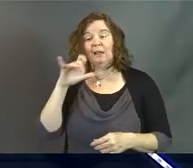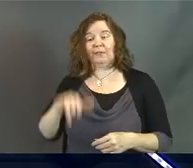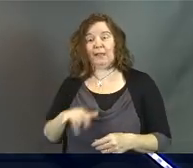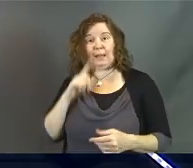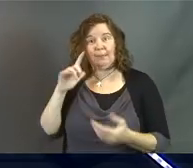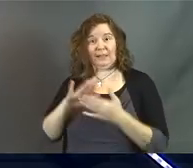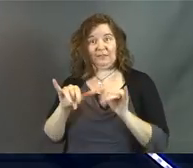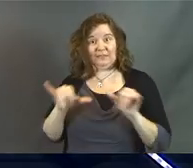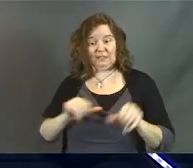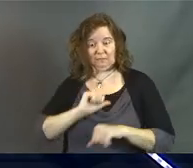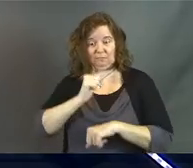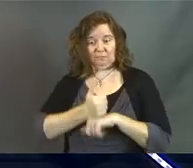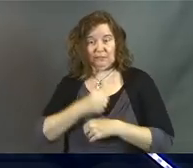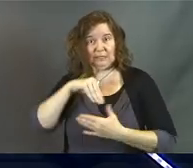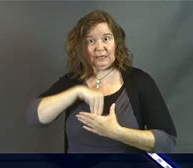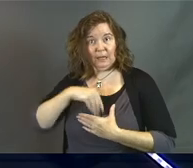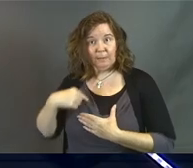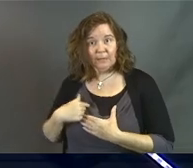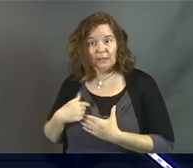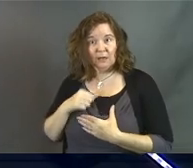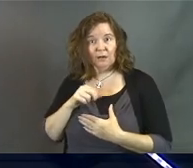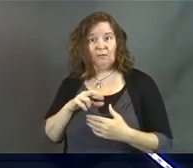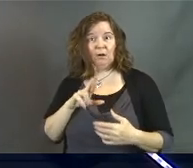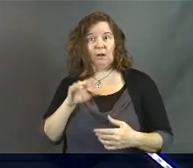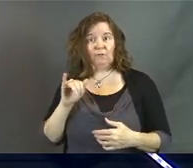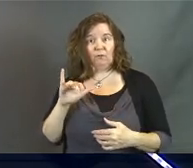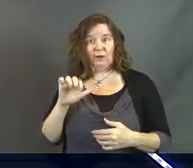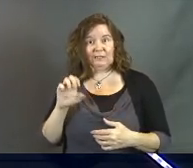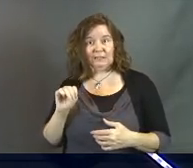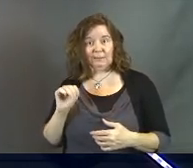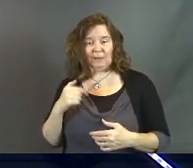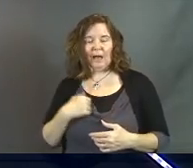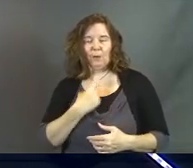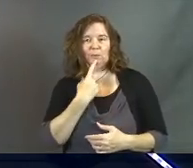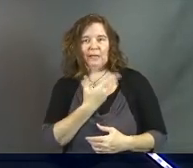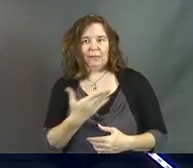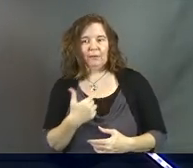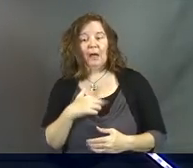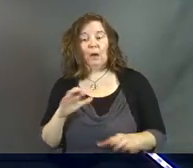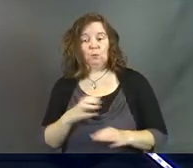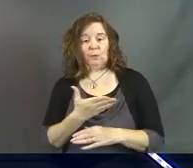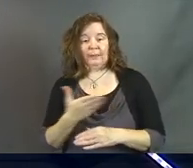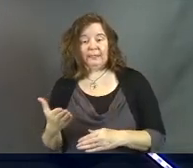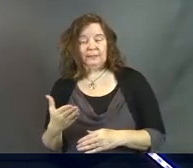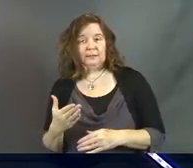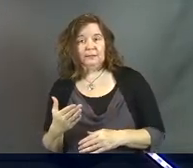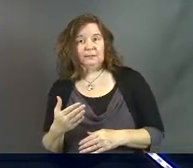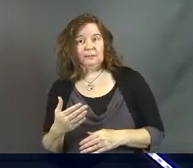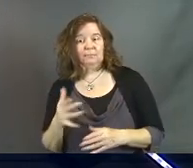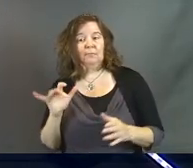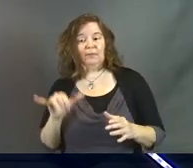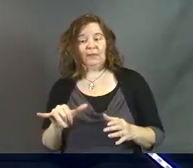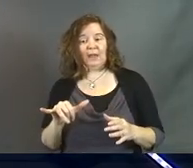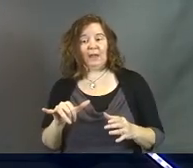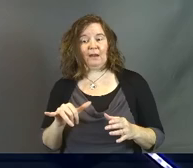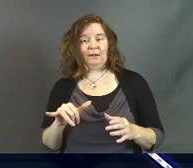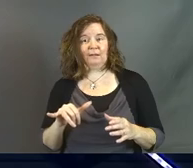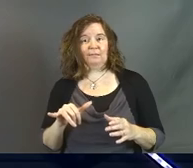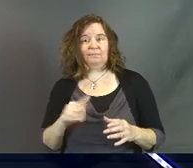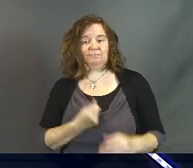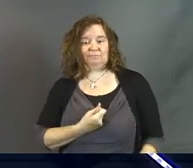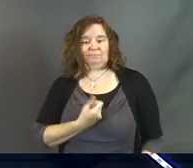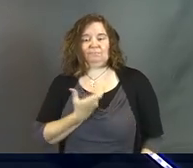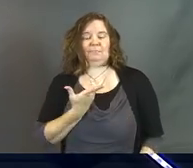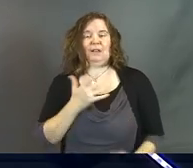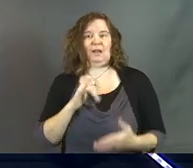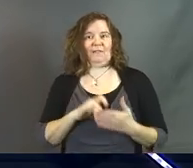that belief system exists in me of racism, I will say things and I will do things that come out of